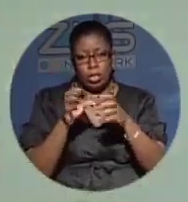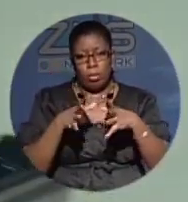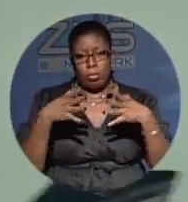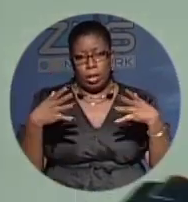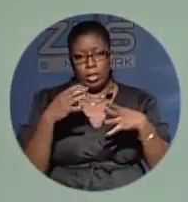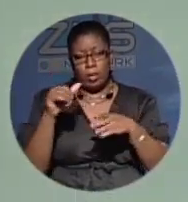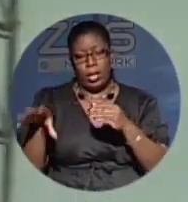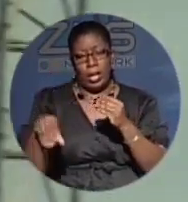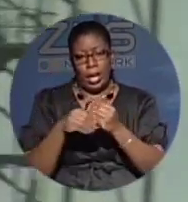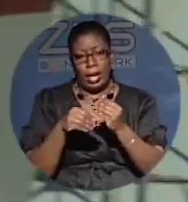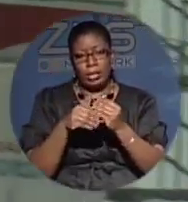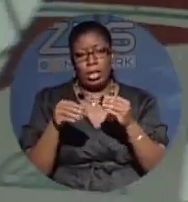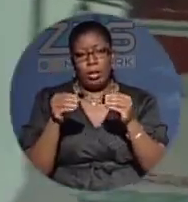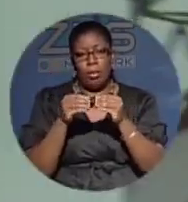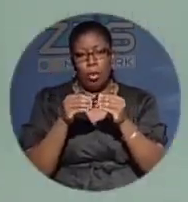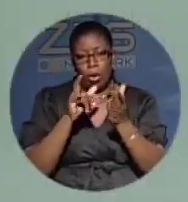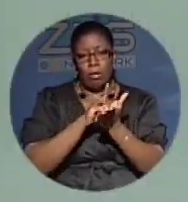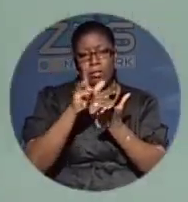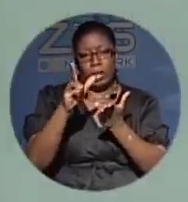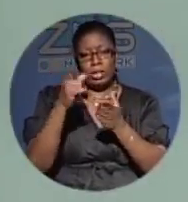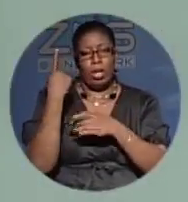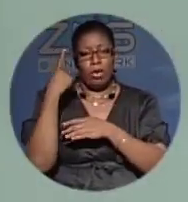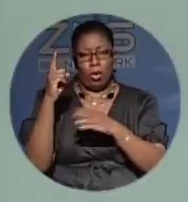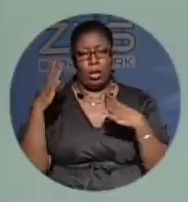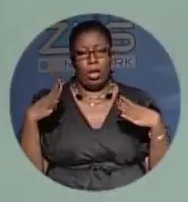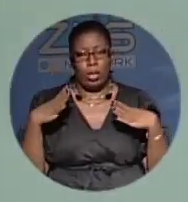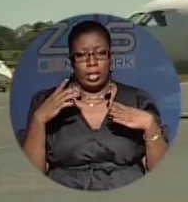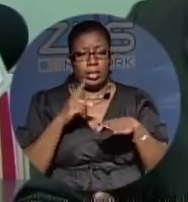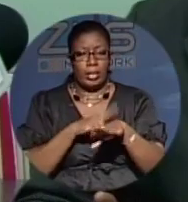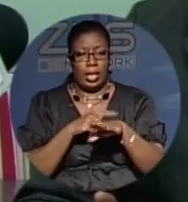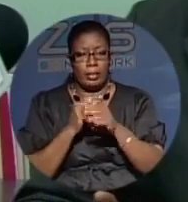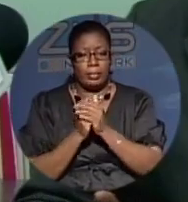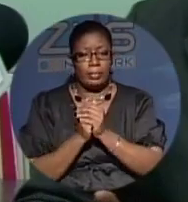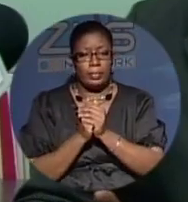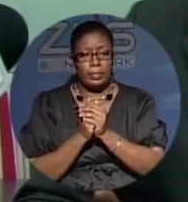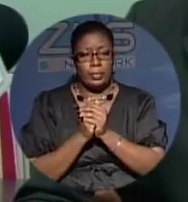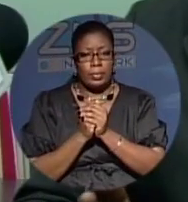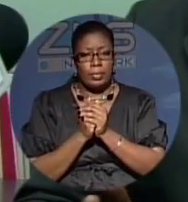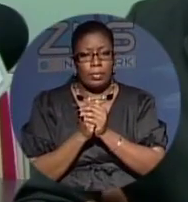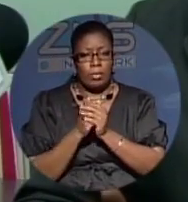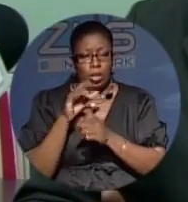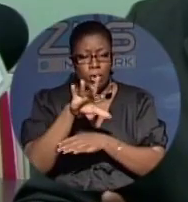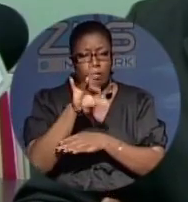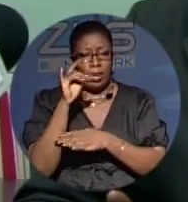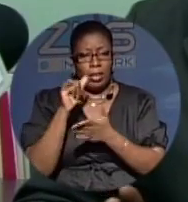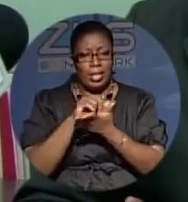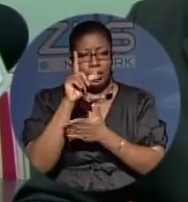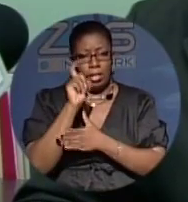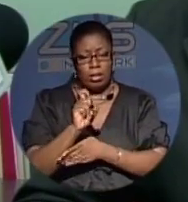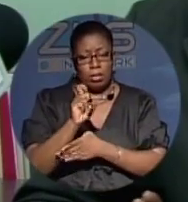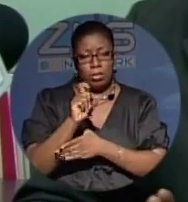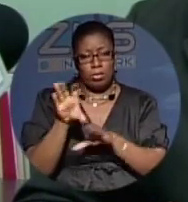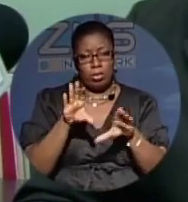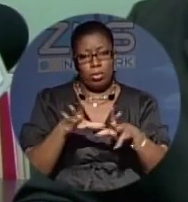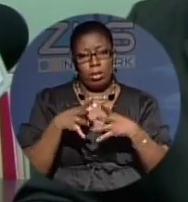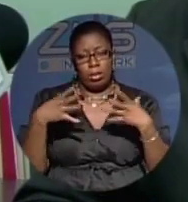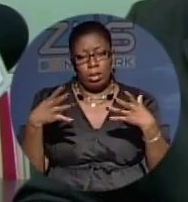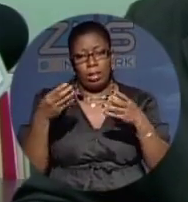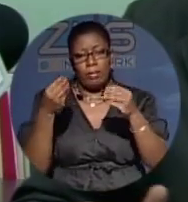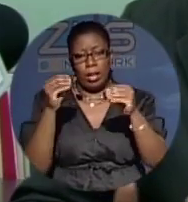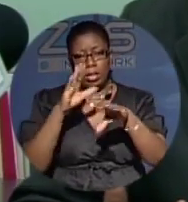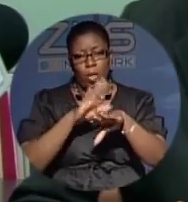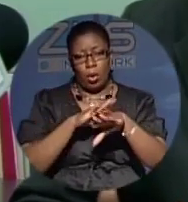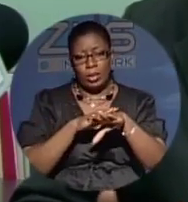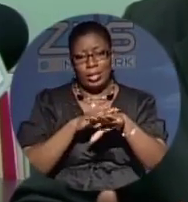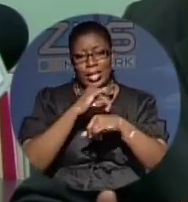that they will add extra flights for the holidays. We found it necessary to do a lot of marketing on